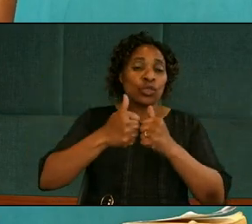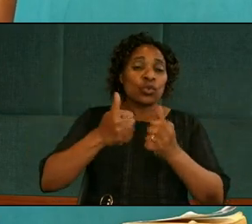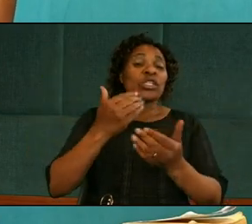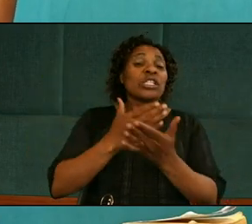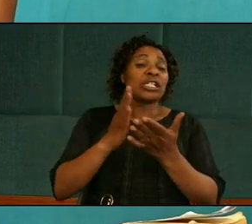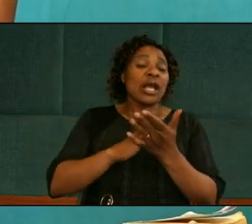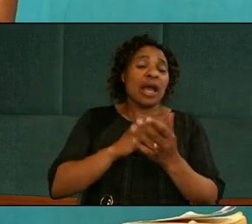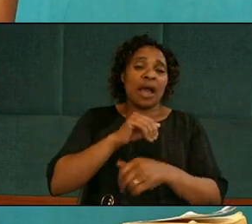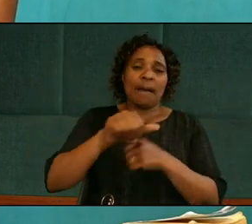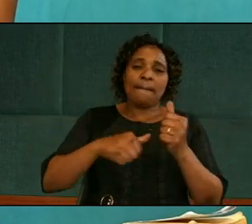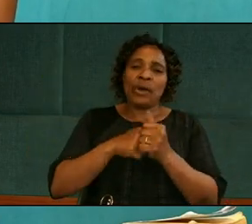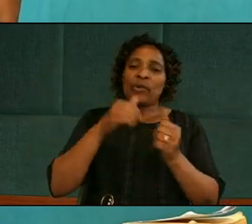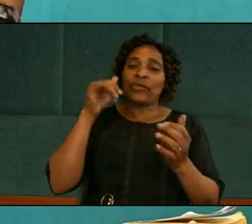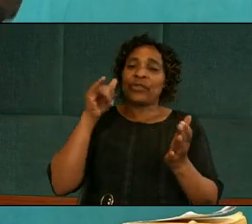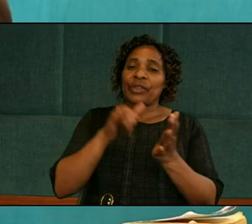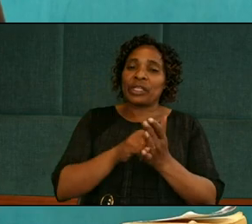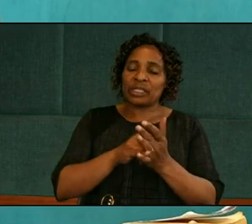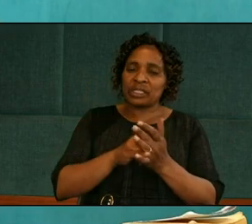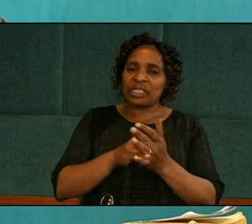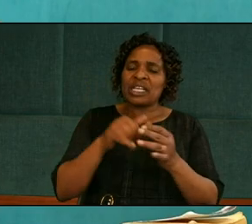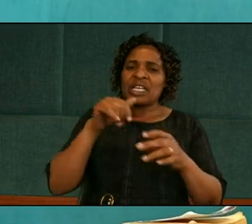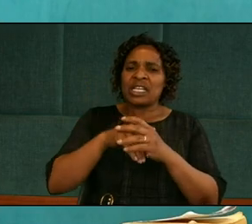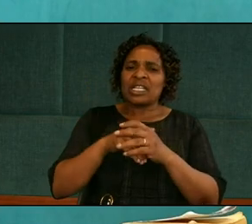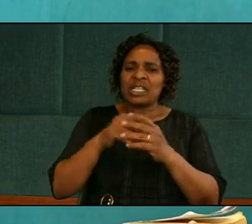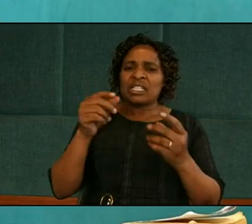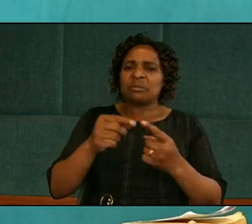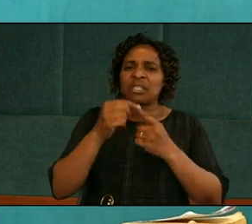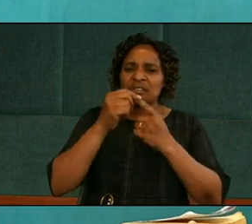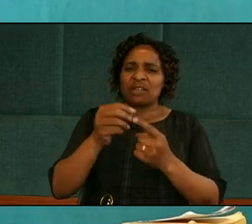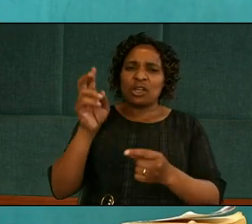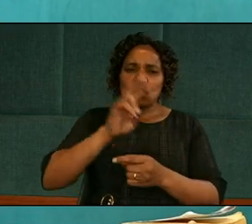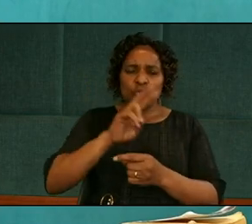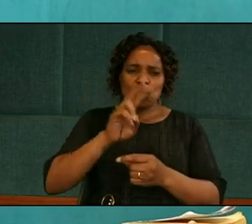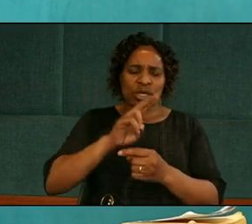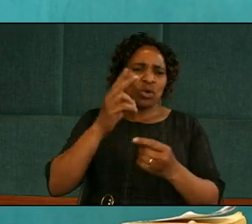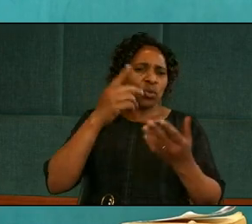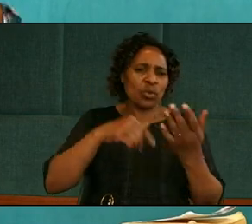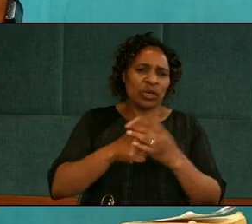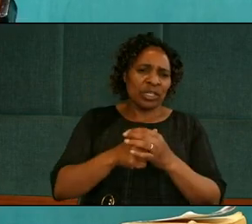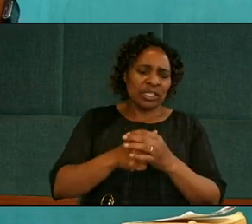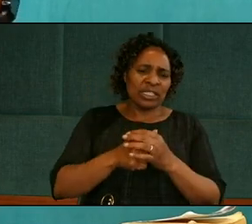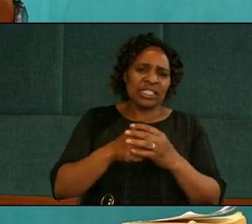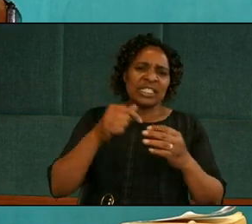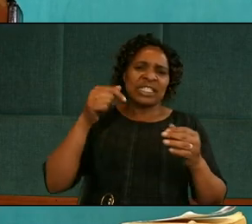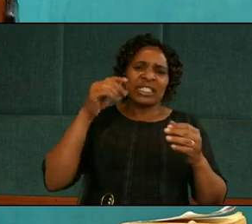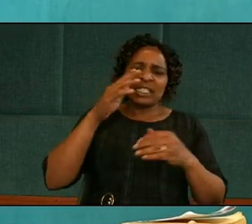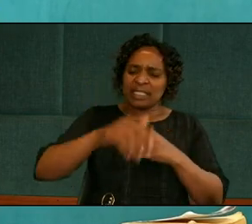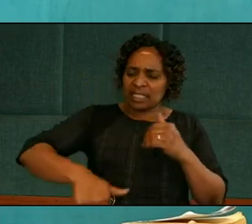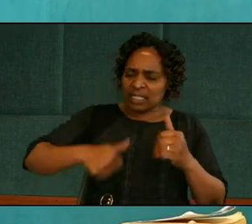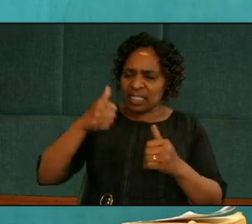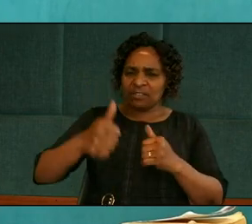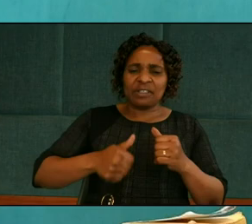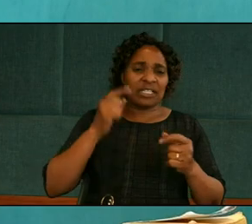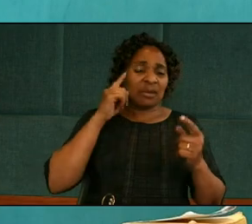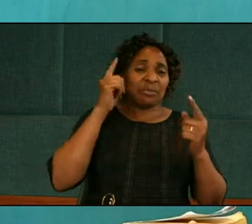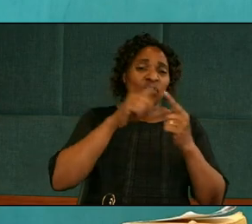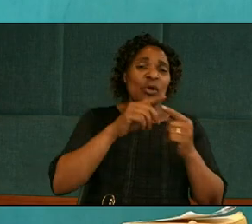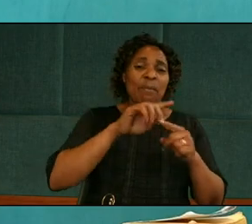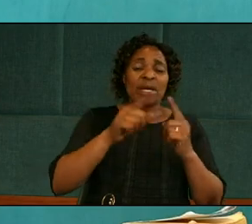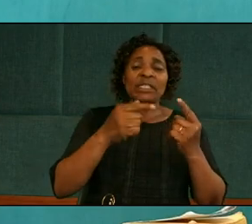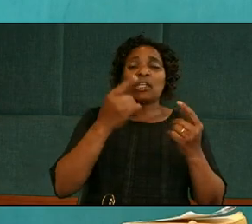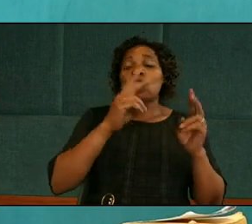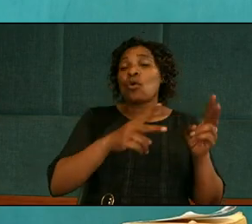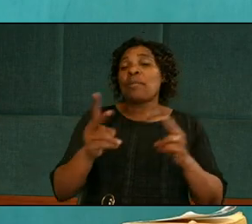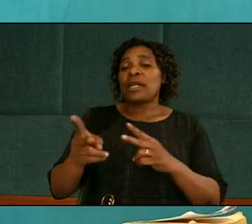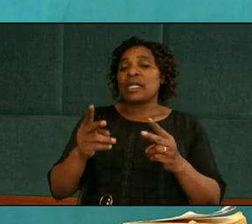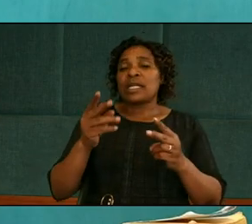this in regard to particularly looking at insights on selfish ambition? Because ideally, you know,